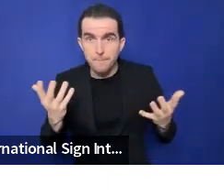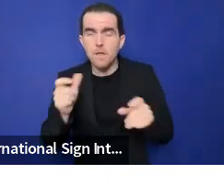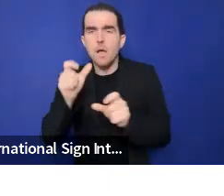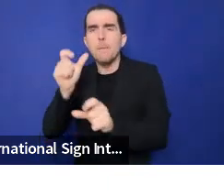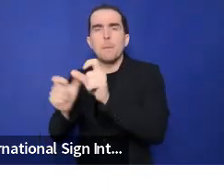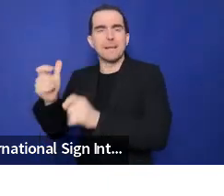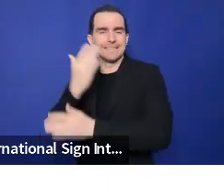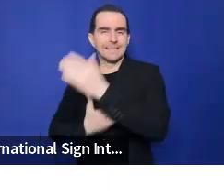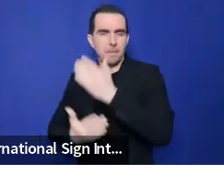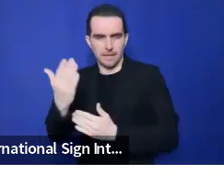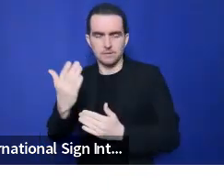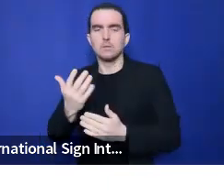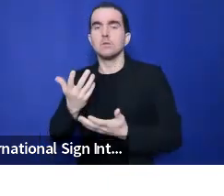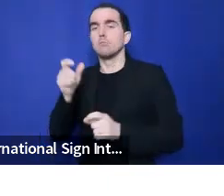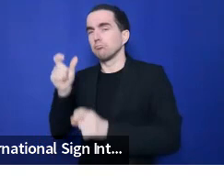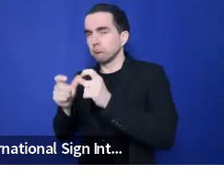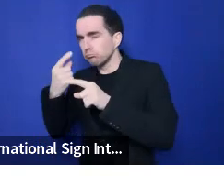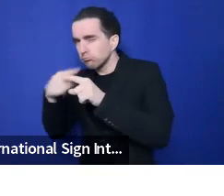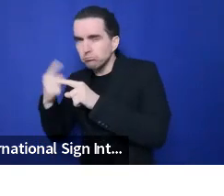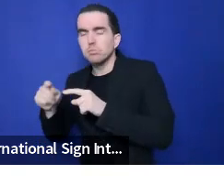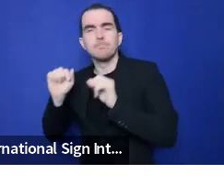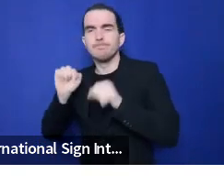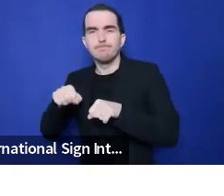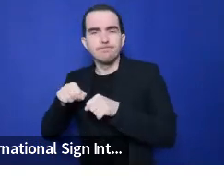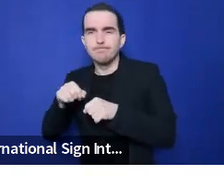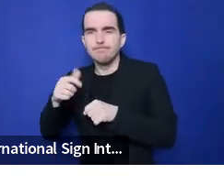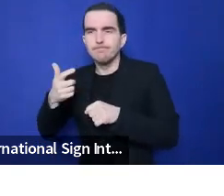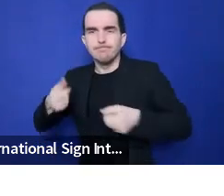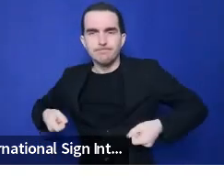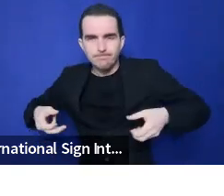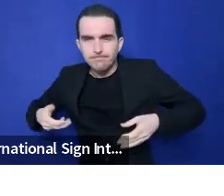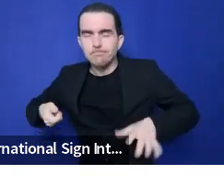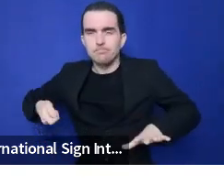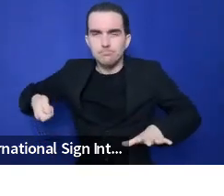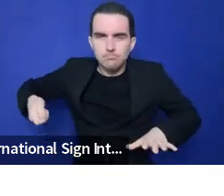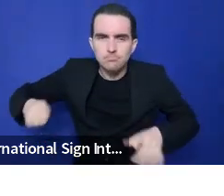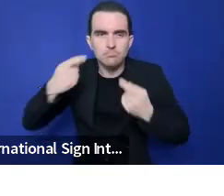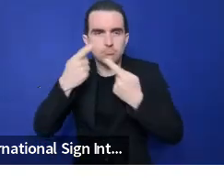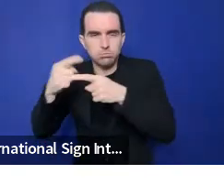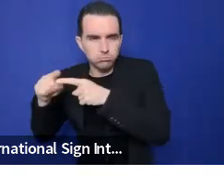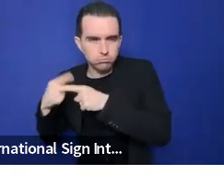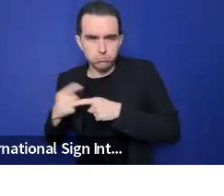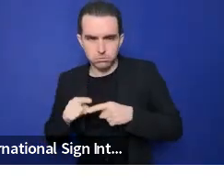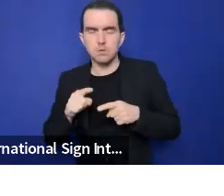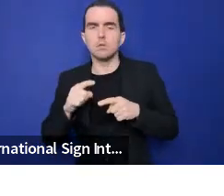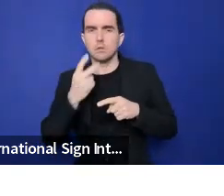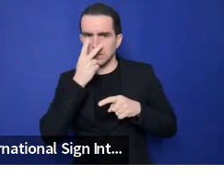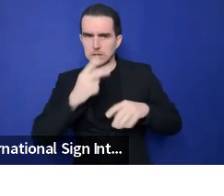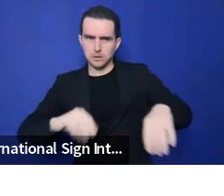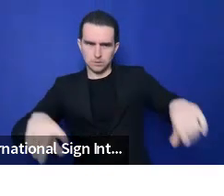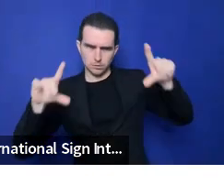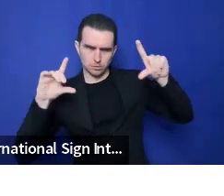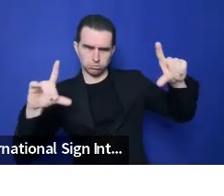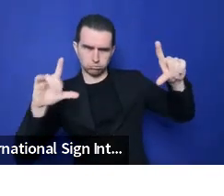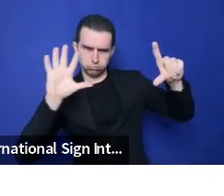in Brazil, a large city in Brazil called Belo Horizonte, maps use of health centres by people